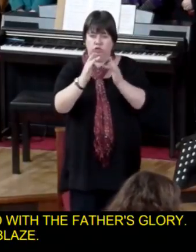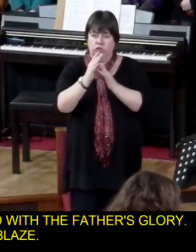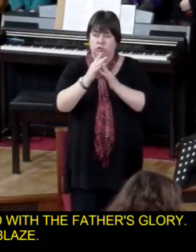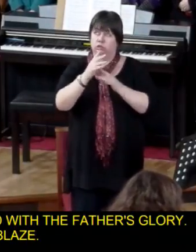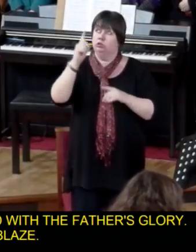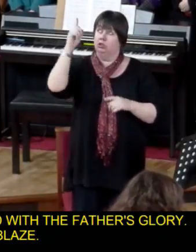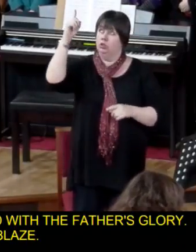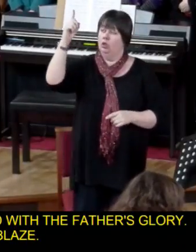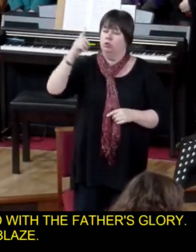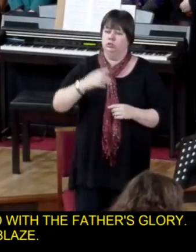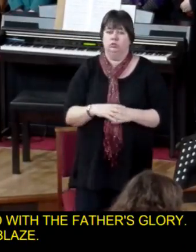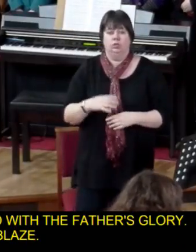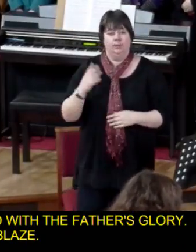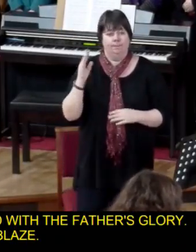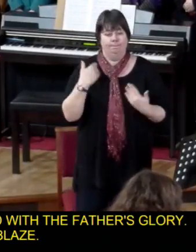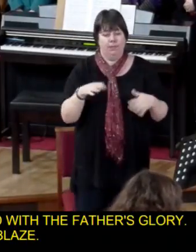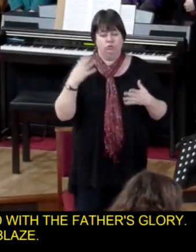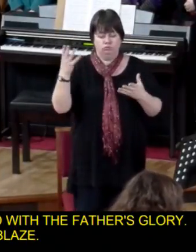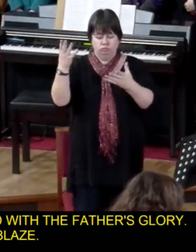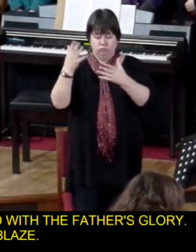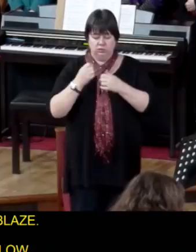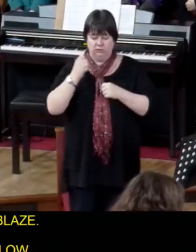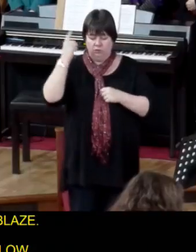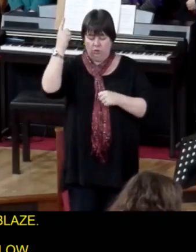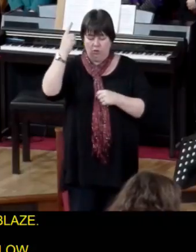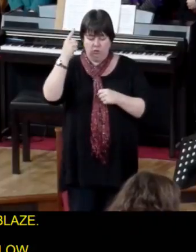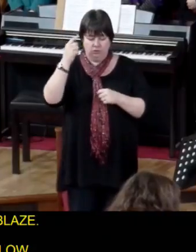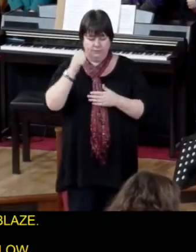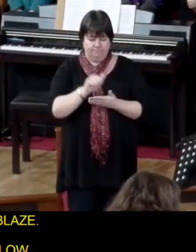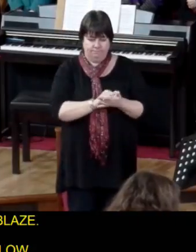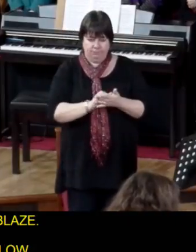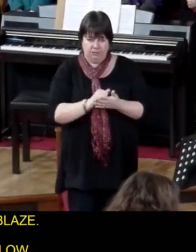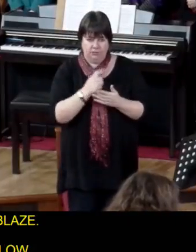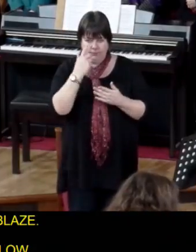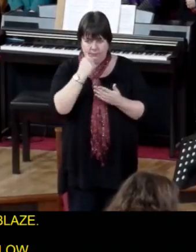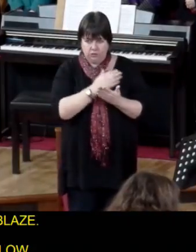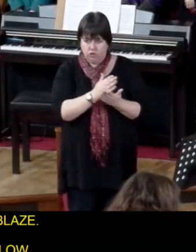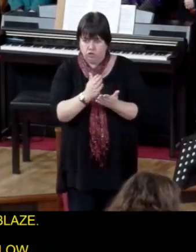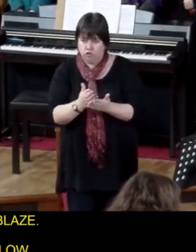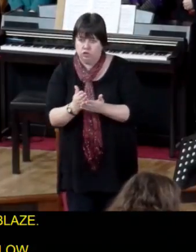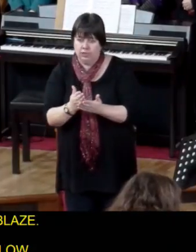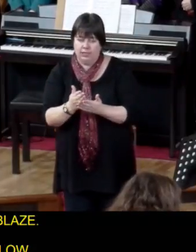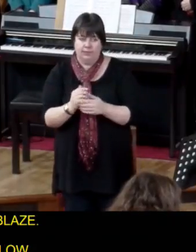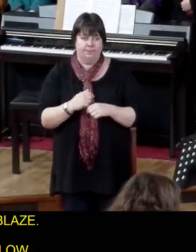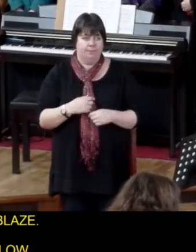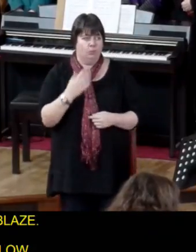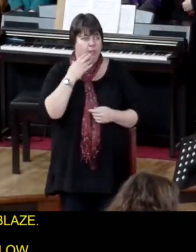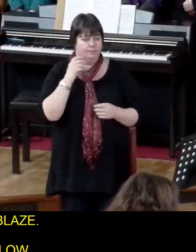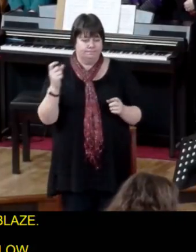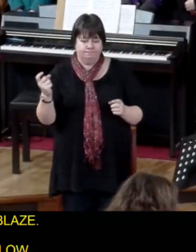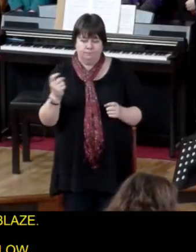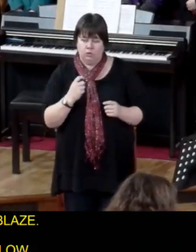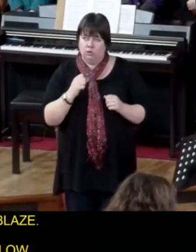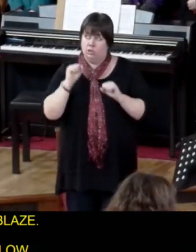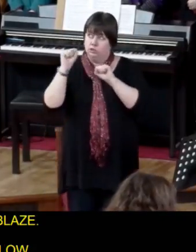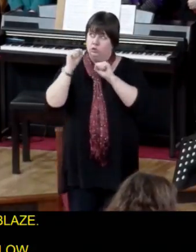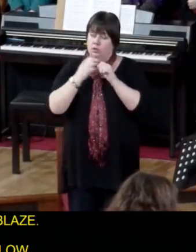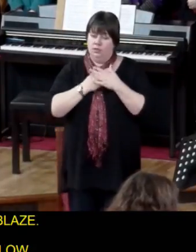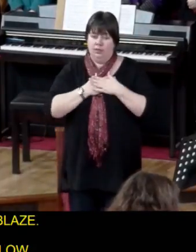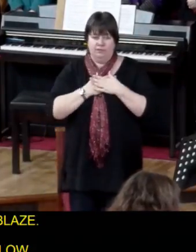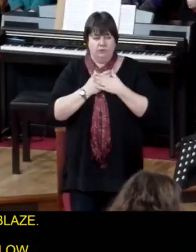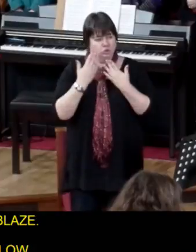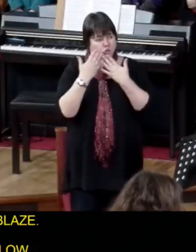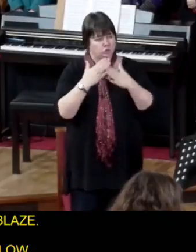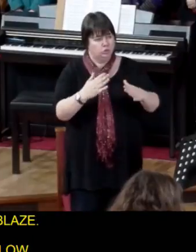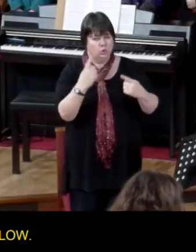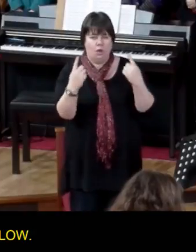so, having received God's forgiveness, share it. Having been brought close to Christ by his love, show it